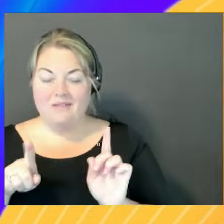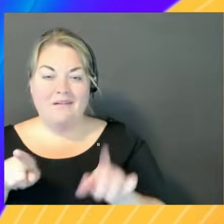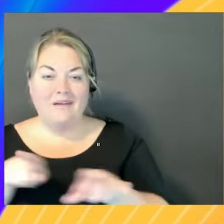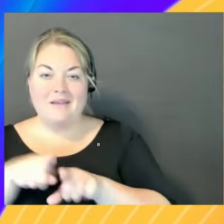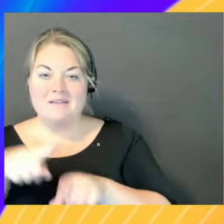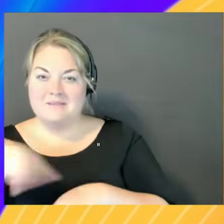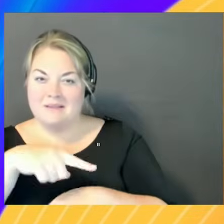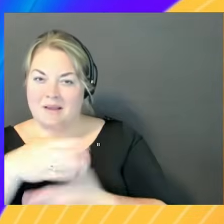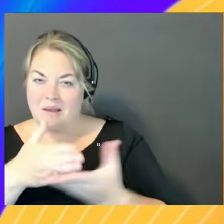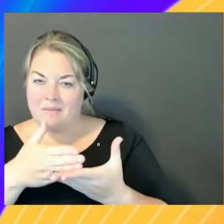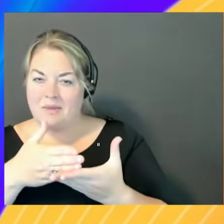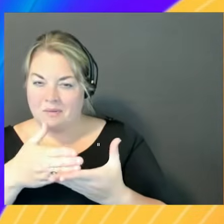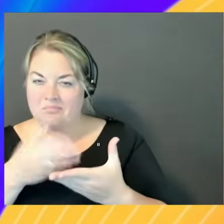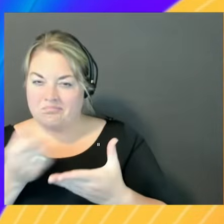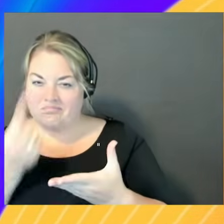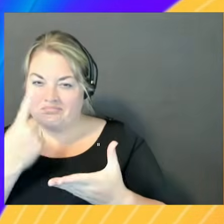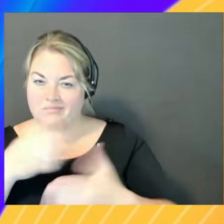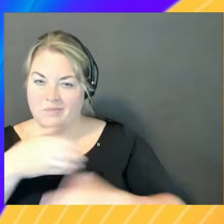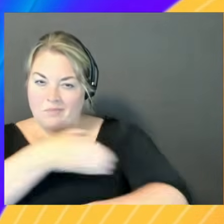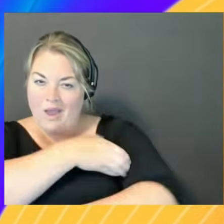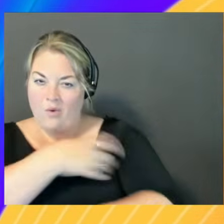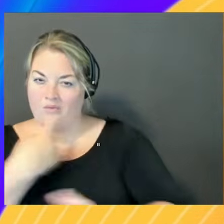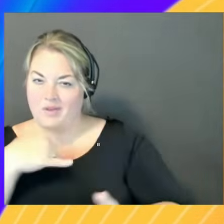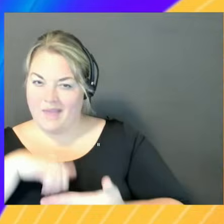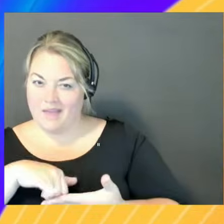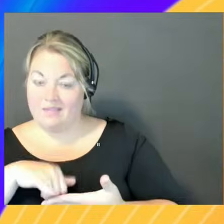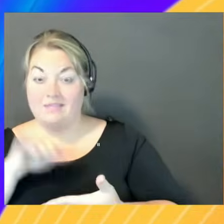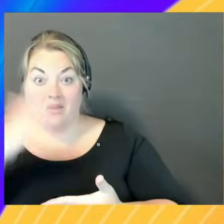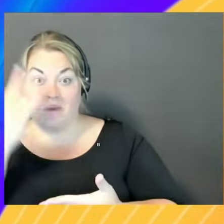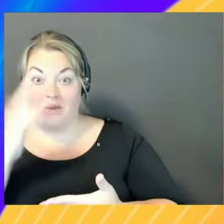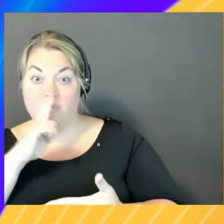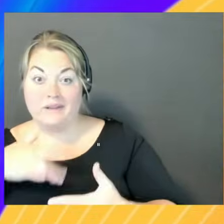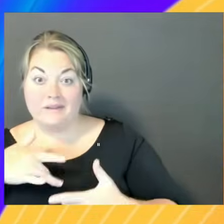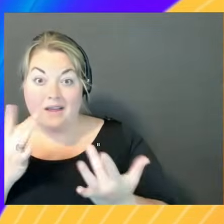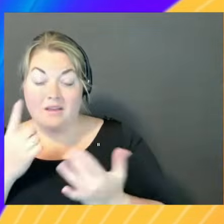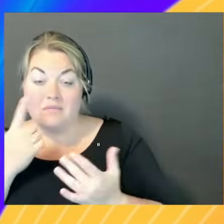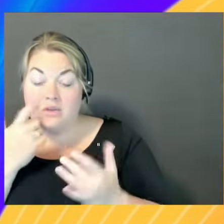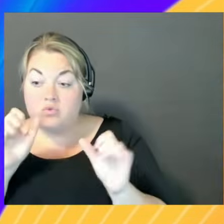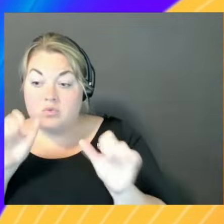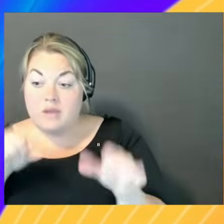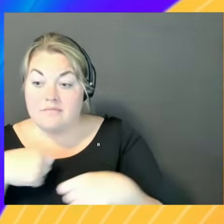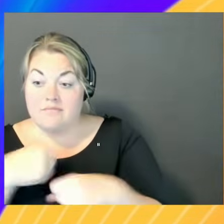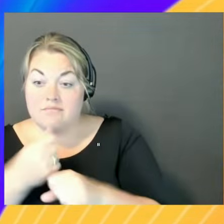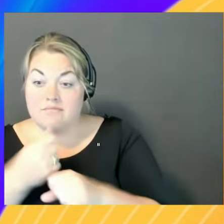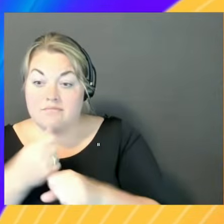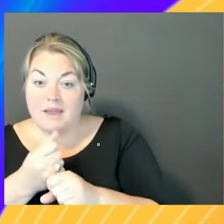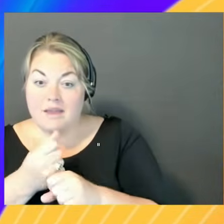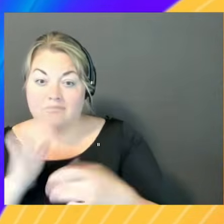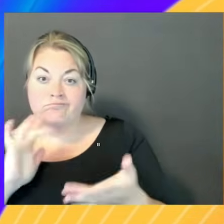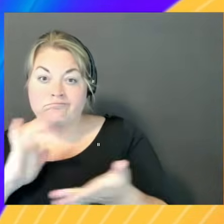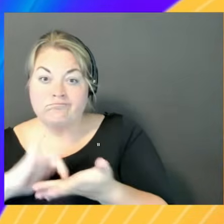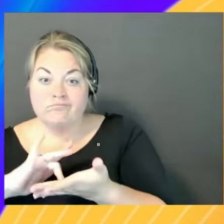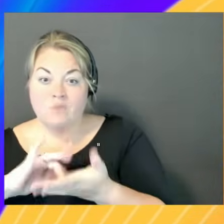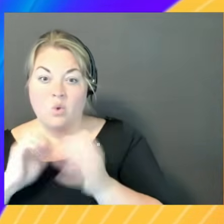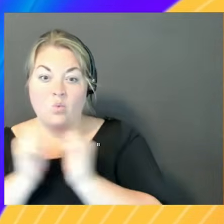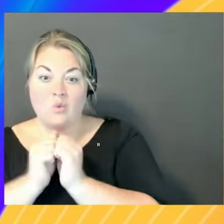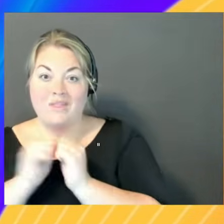the power in that. So that's what makes it really exciting, that you could make those commits with your